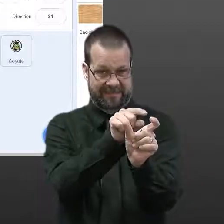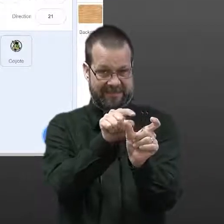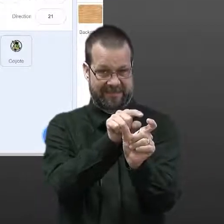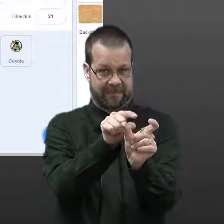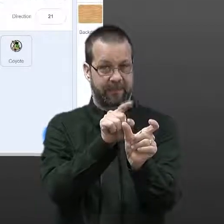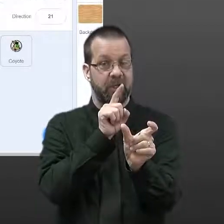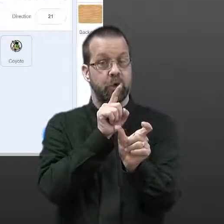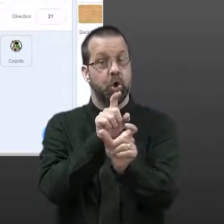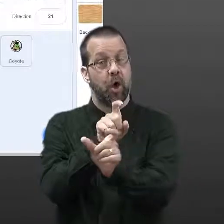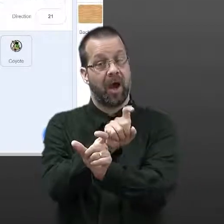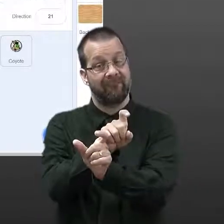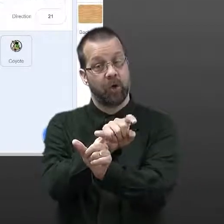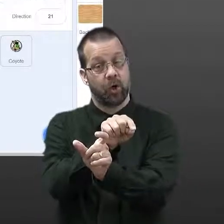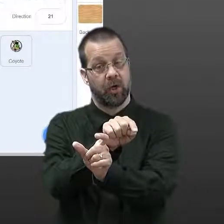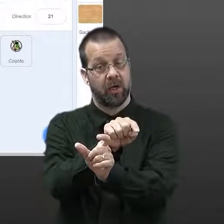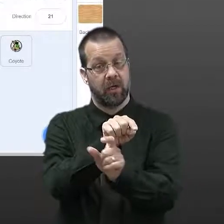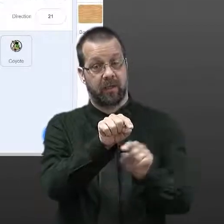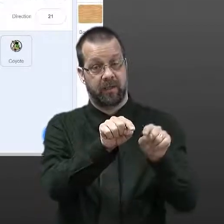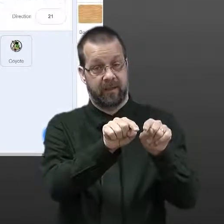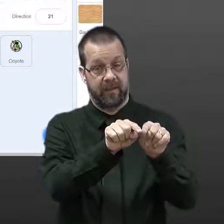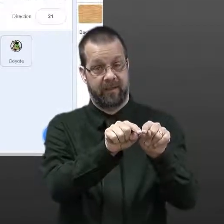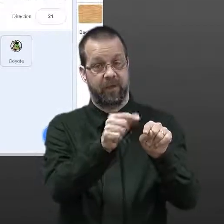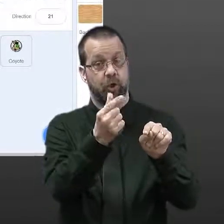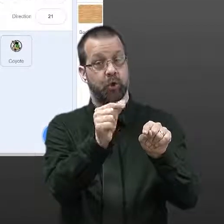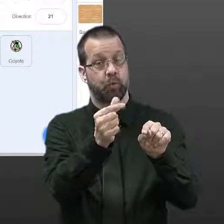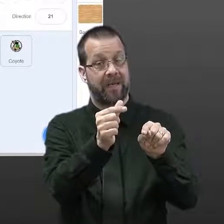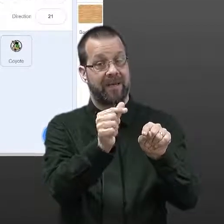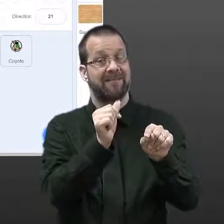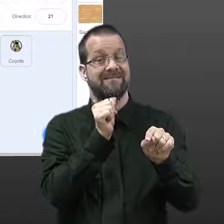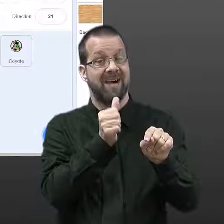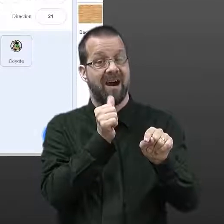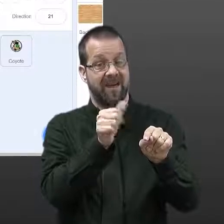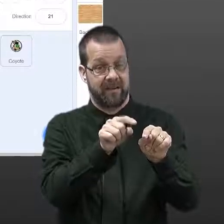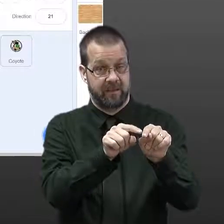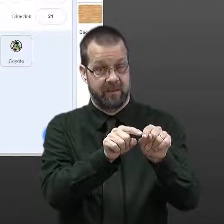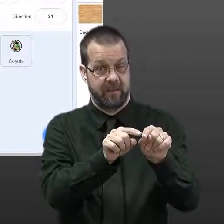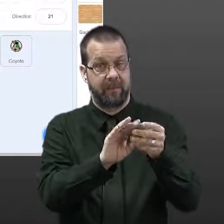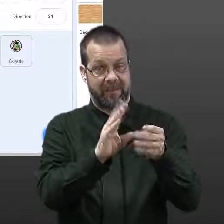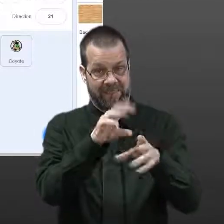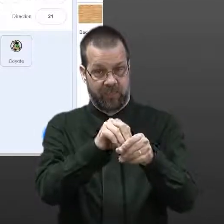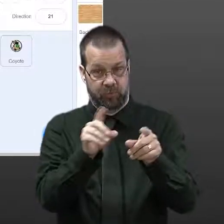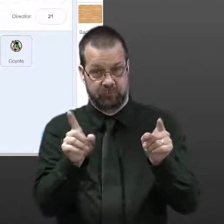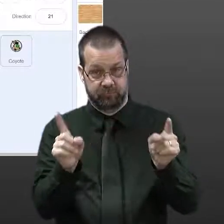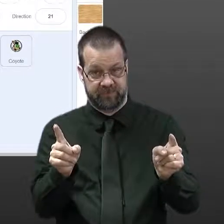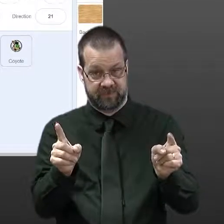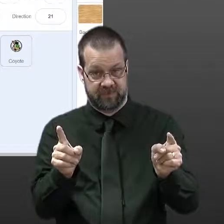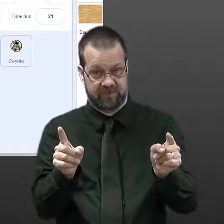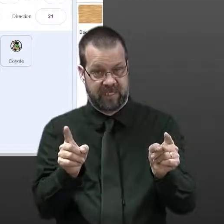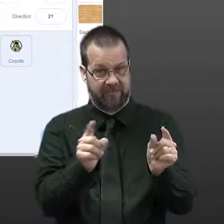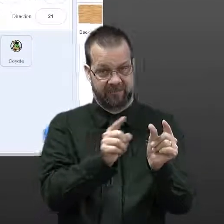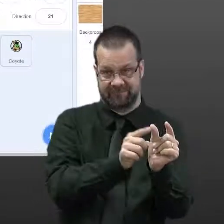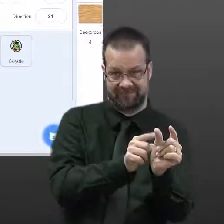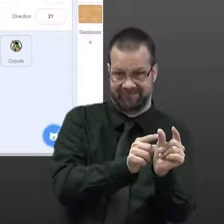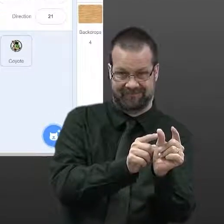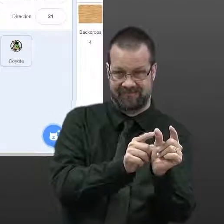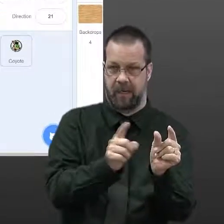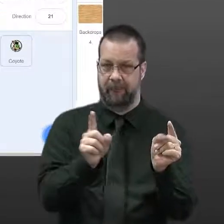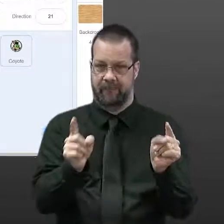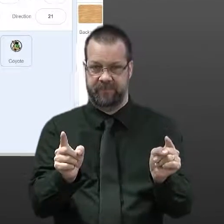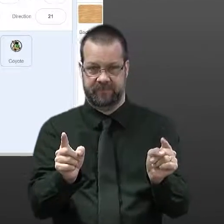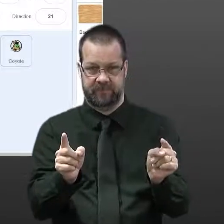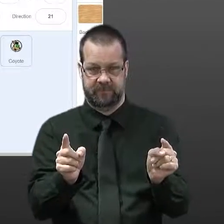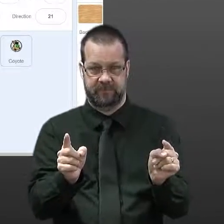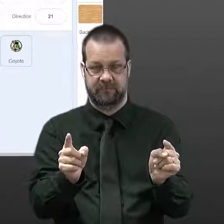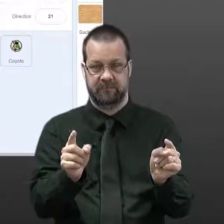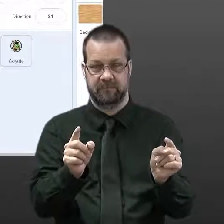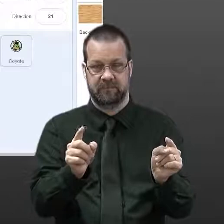if you do so that your mouse is hovered over the green not block before you right click, and then we can